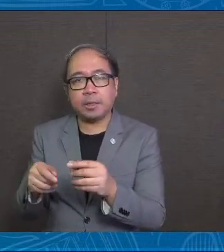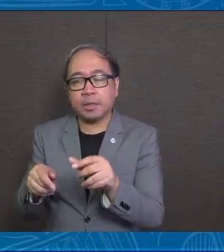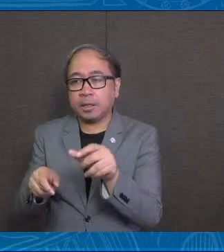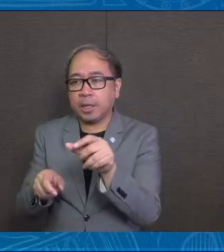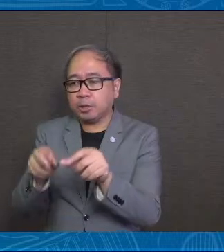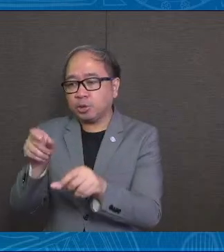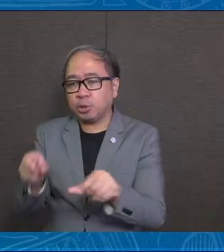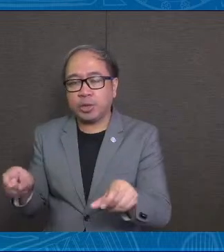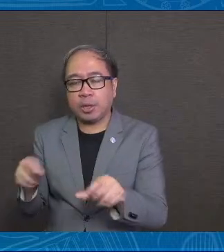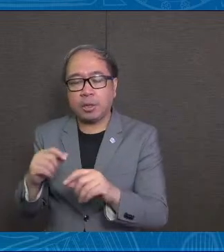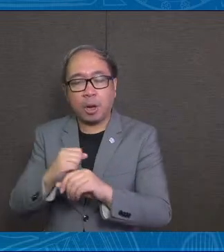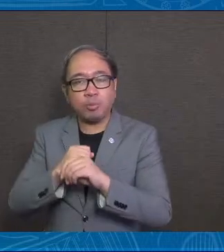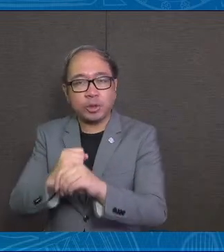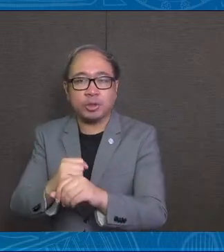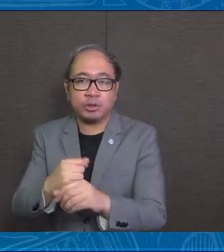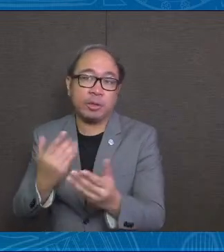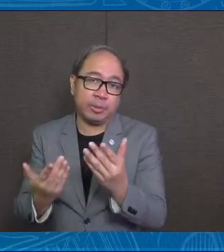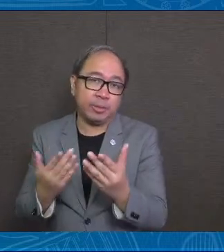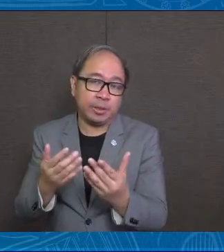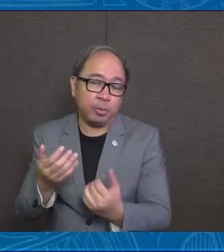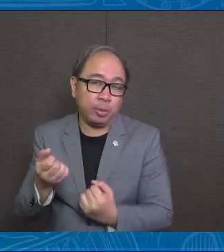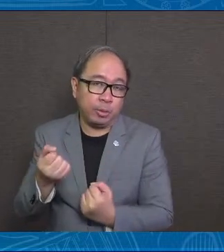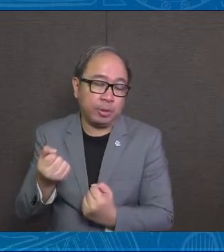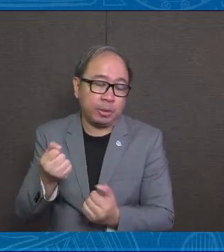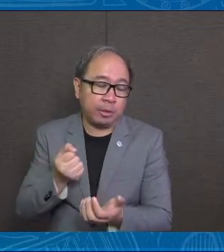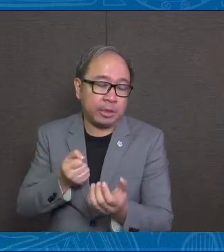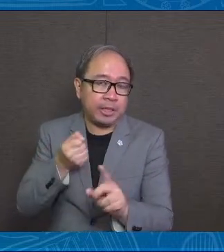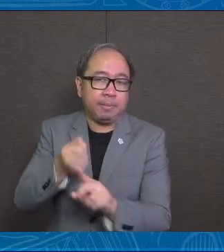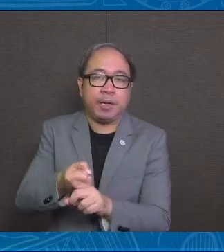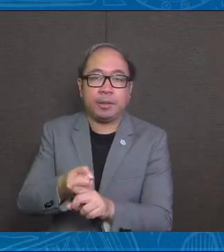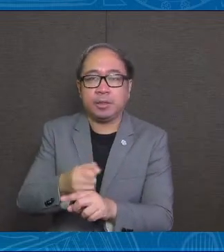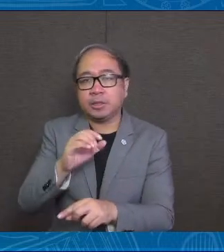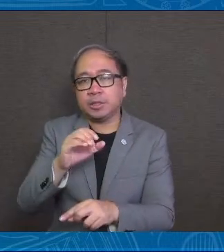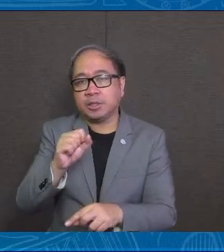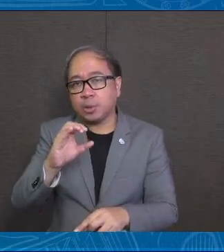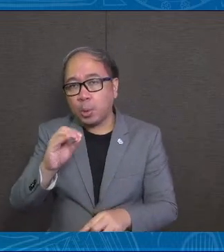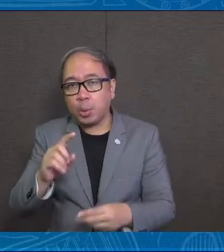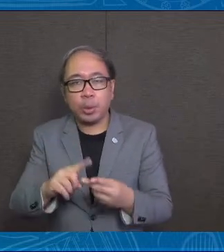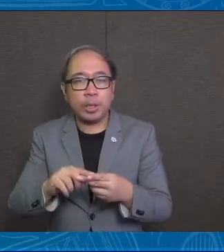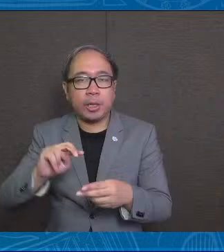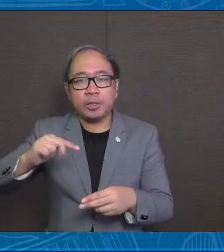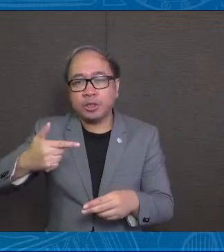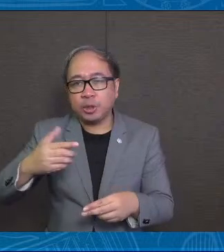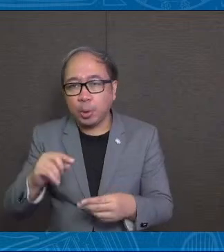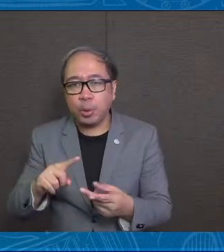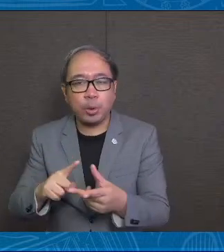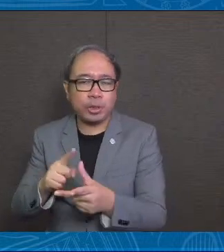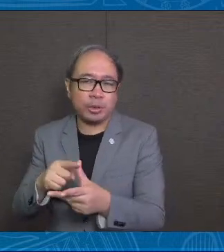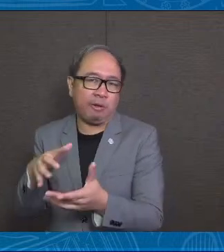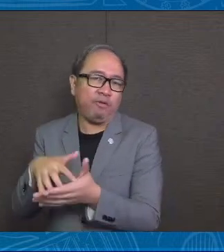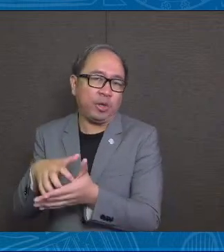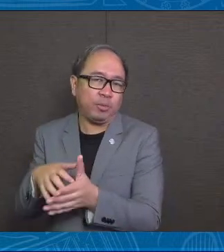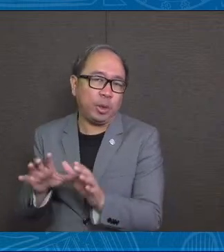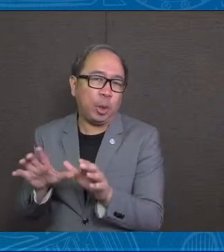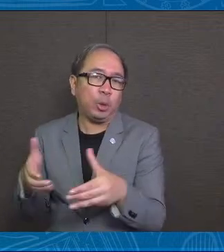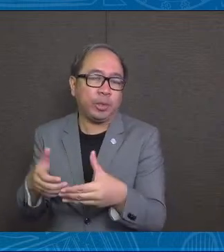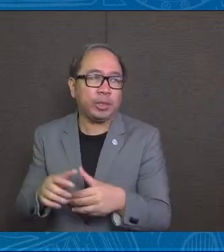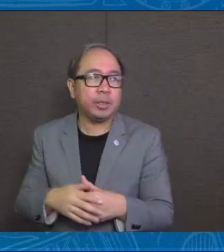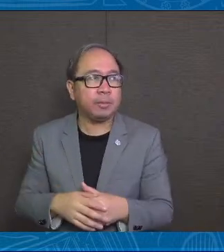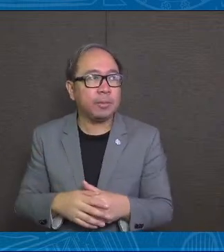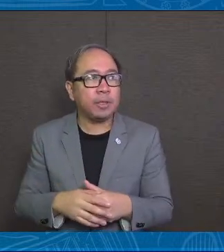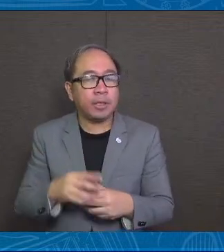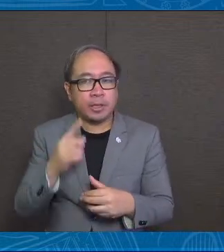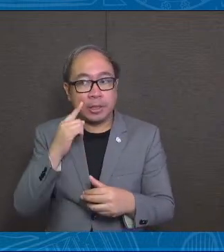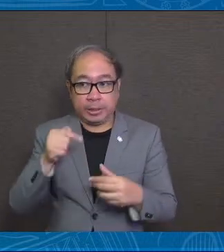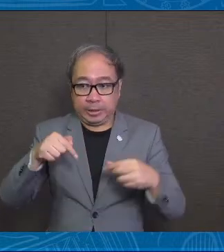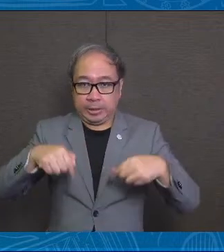for the CSOs and NGOs and people who are the most vulnerable communities. I just wanted to add that because I think there's also a discussion it's